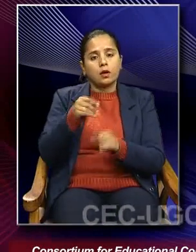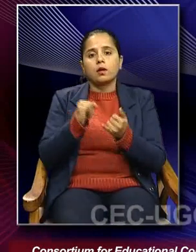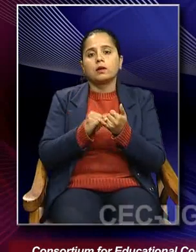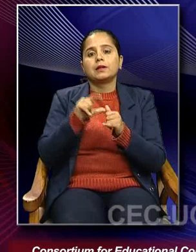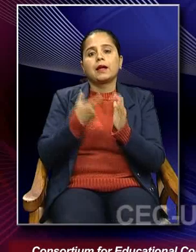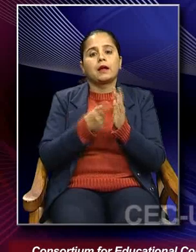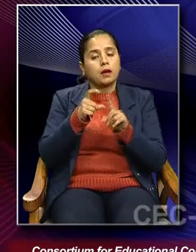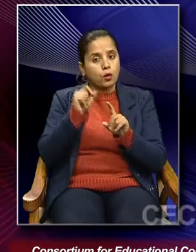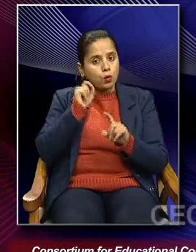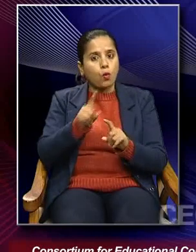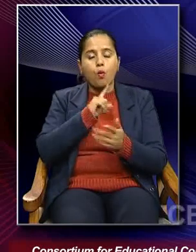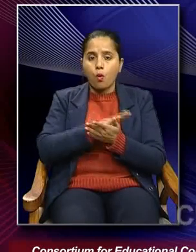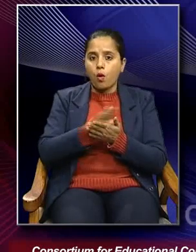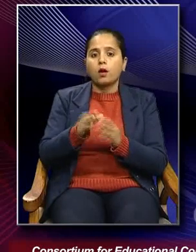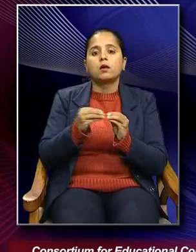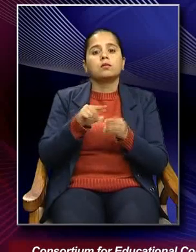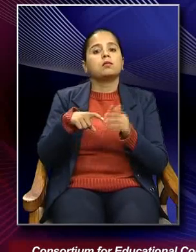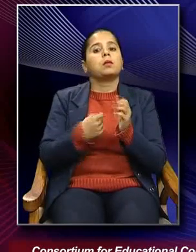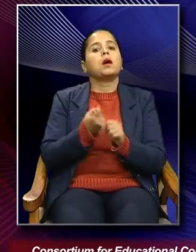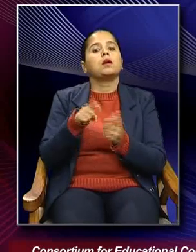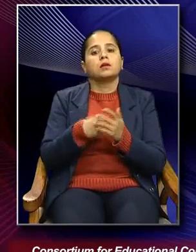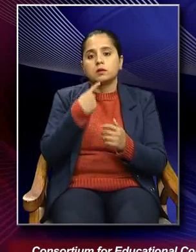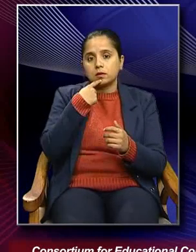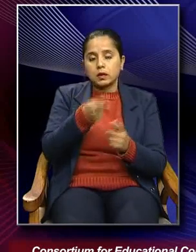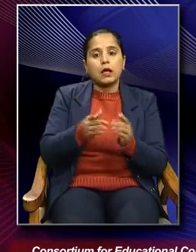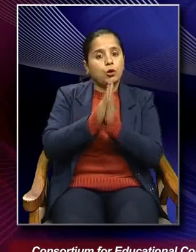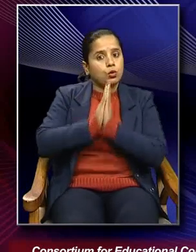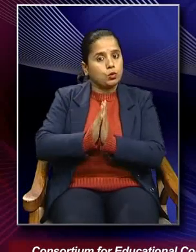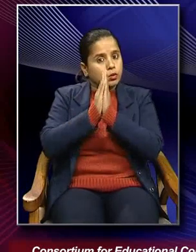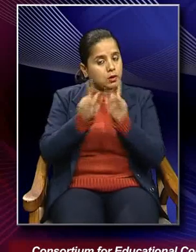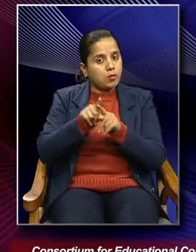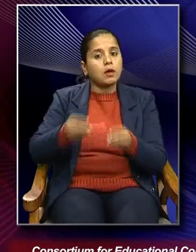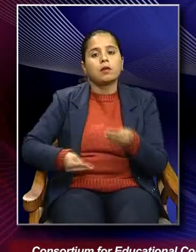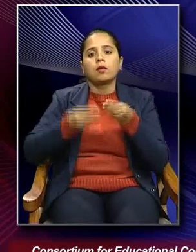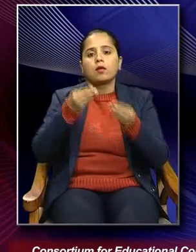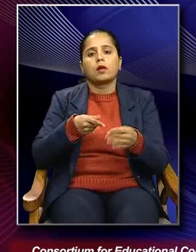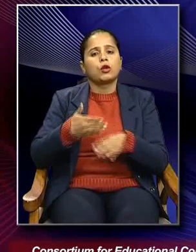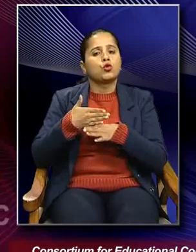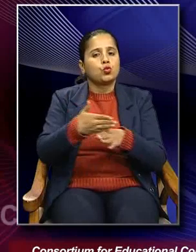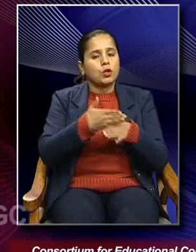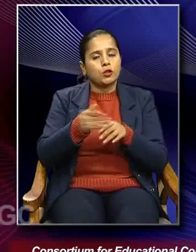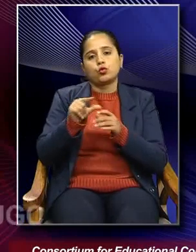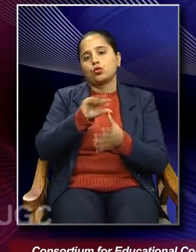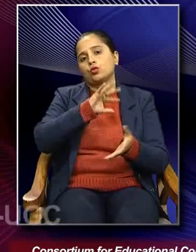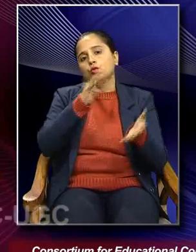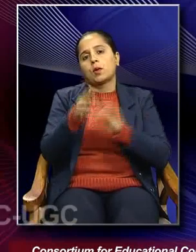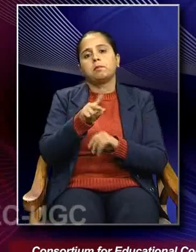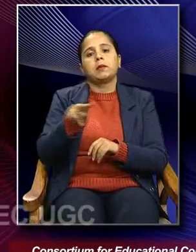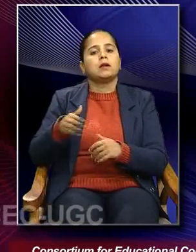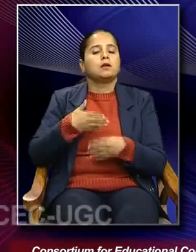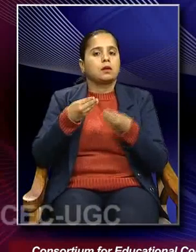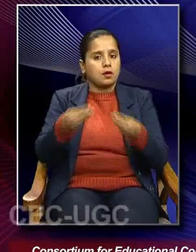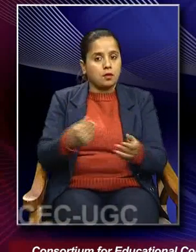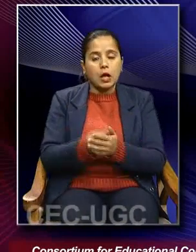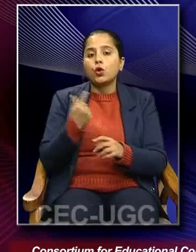Canopy, Berger is saying that religion provides a shared universe of meaning